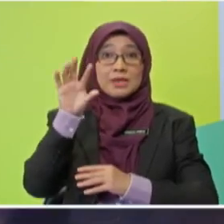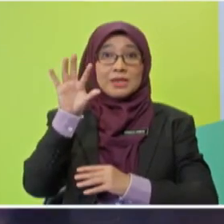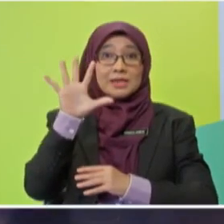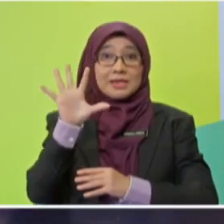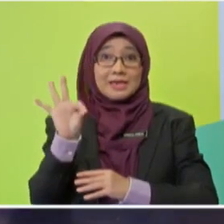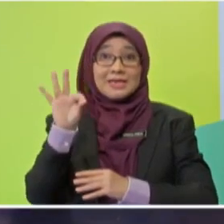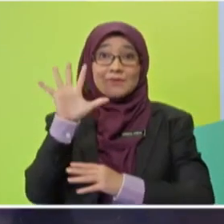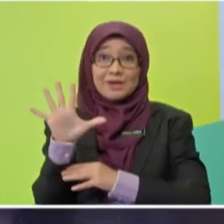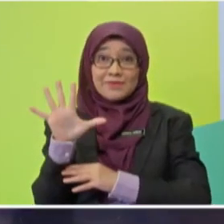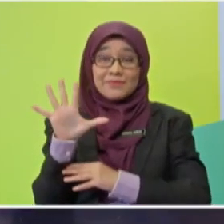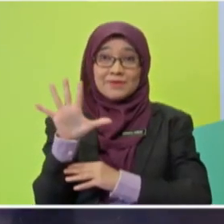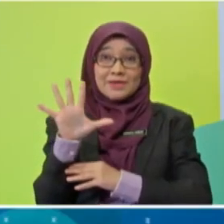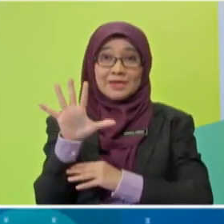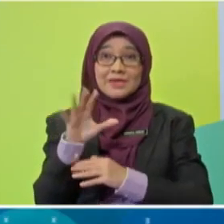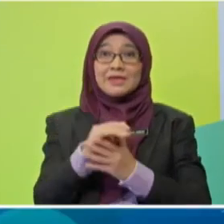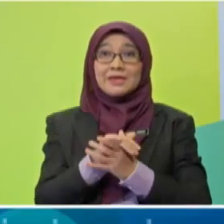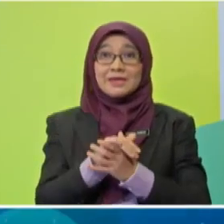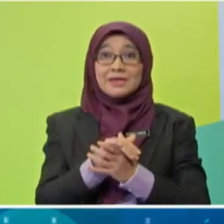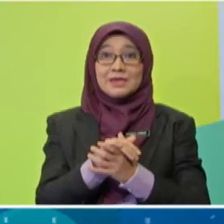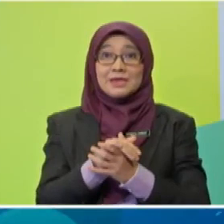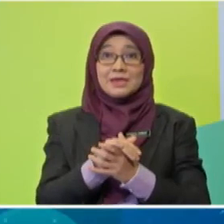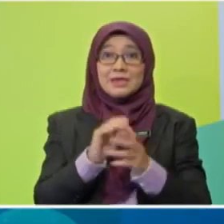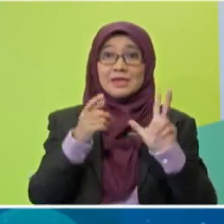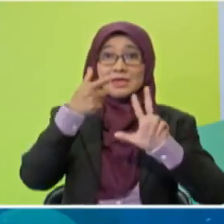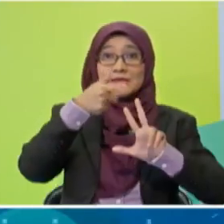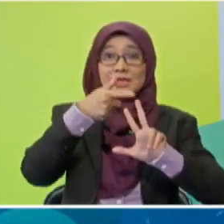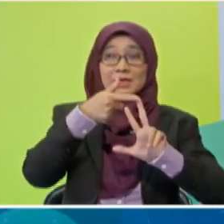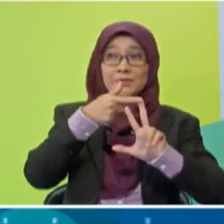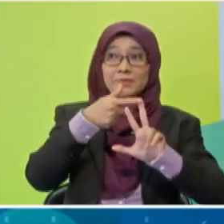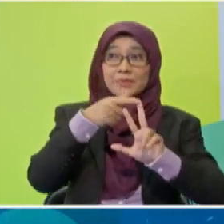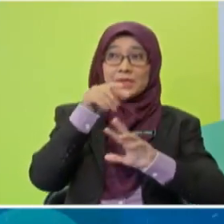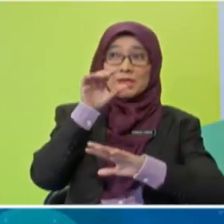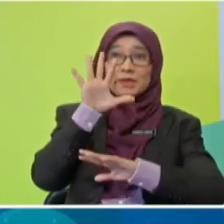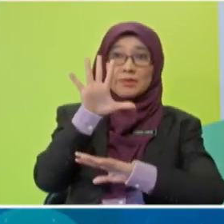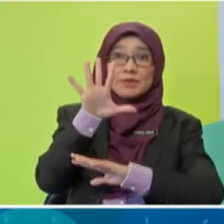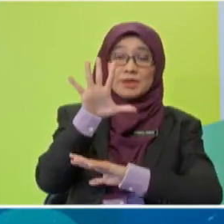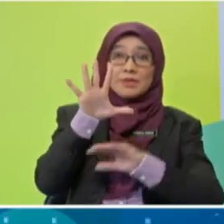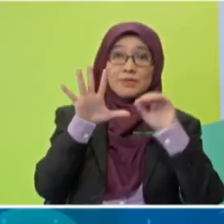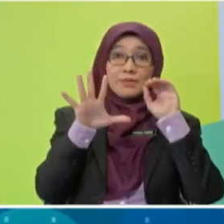13.195. Okay. Try the third one. 5.08 times by 6.5.